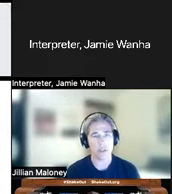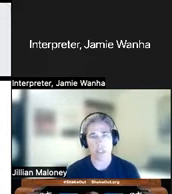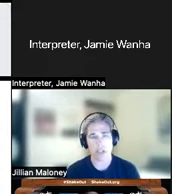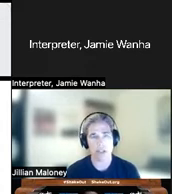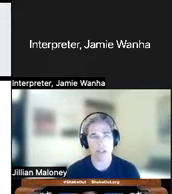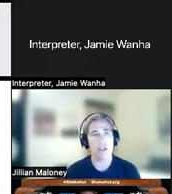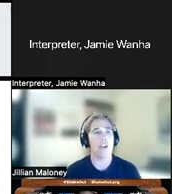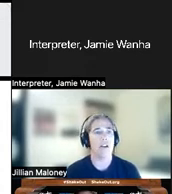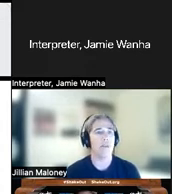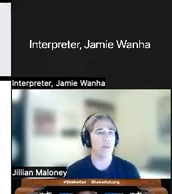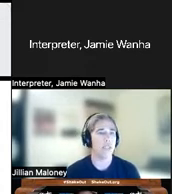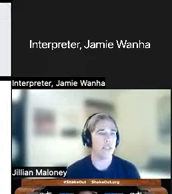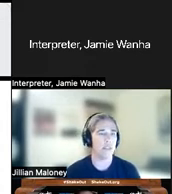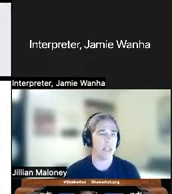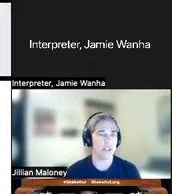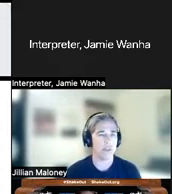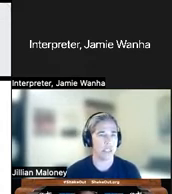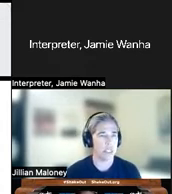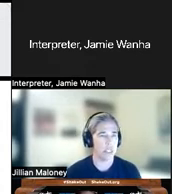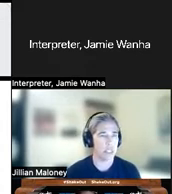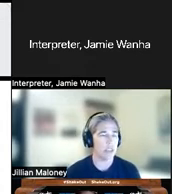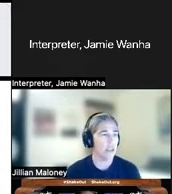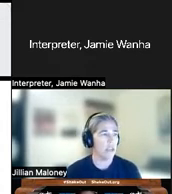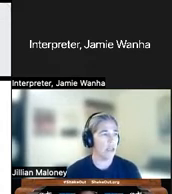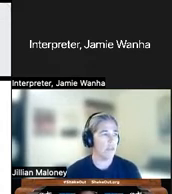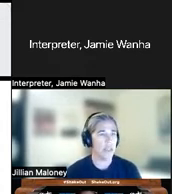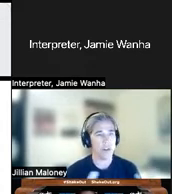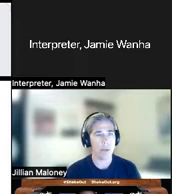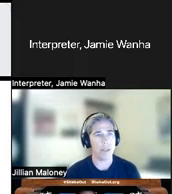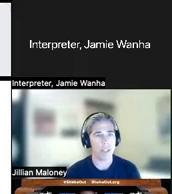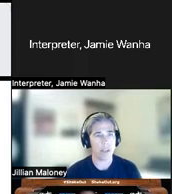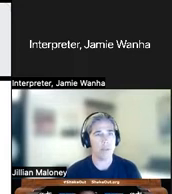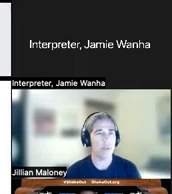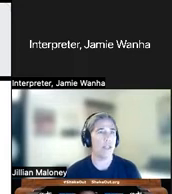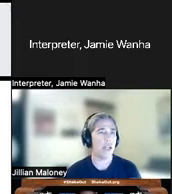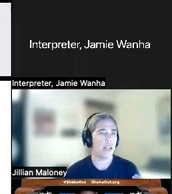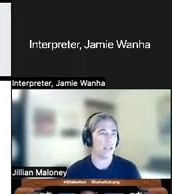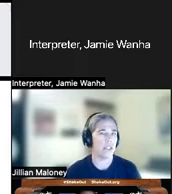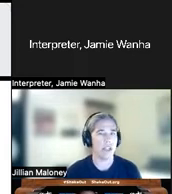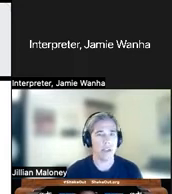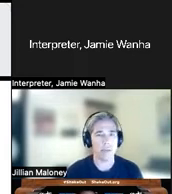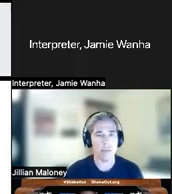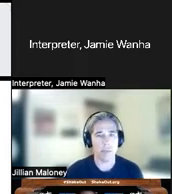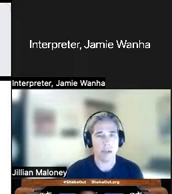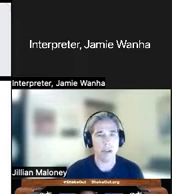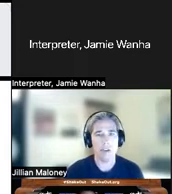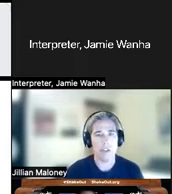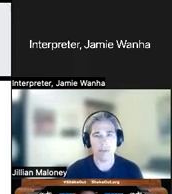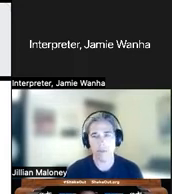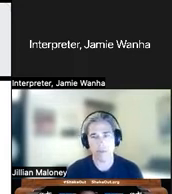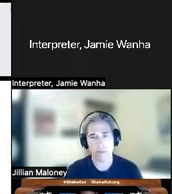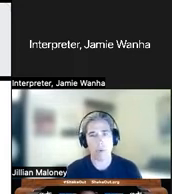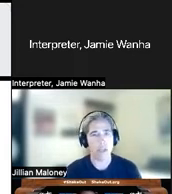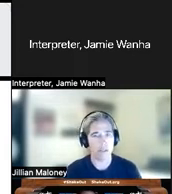geotechnical investigations from 1978 to 2016. This is all publicly available. It has hundreds